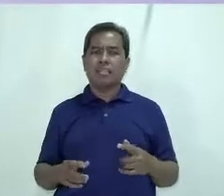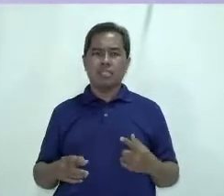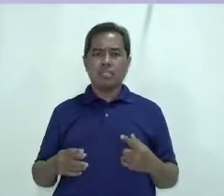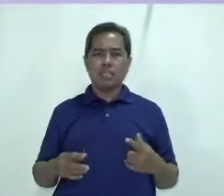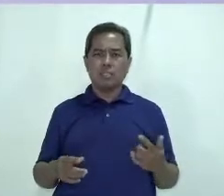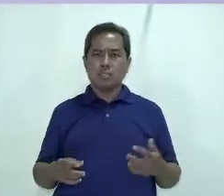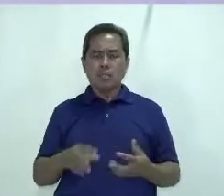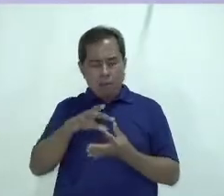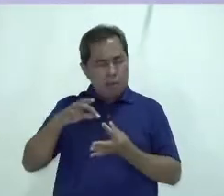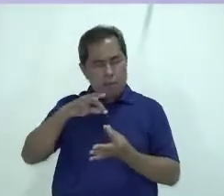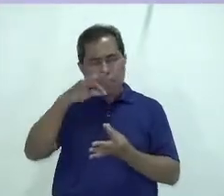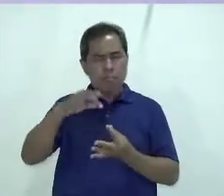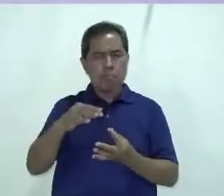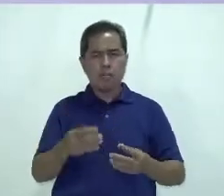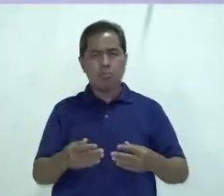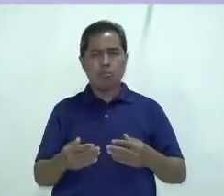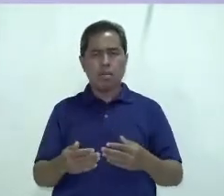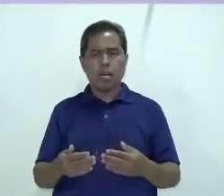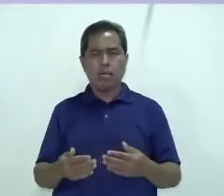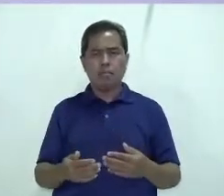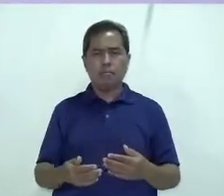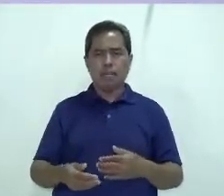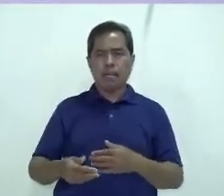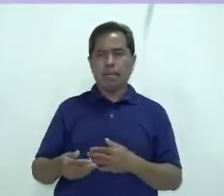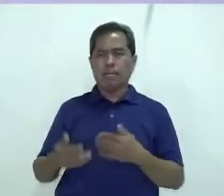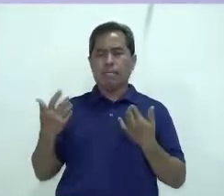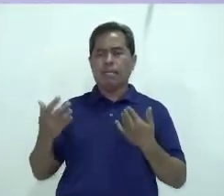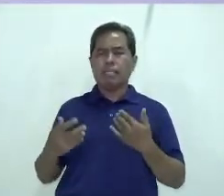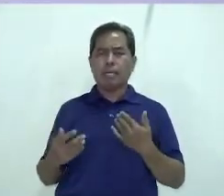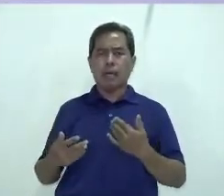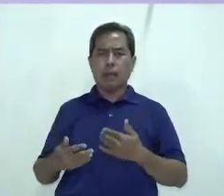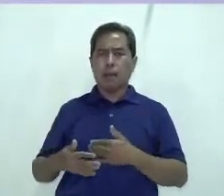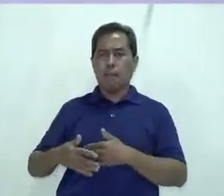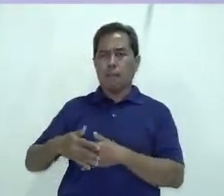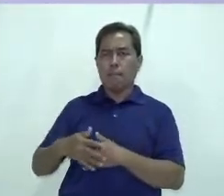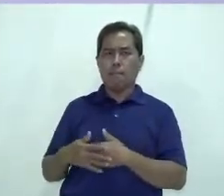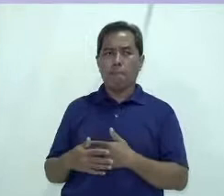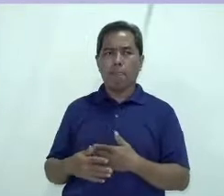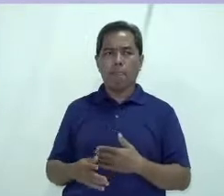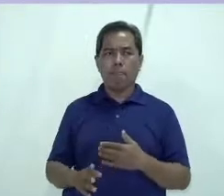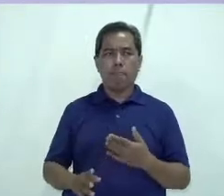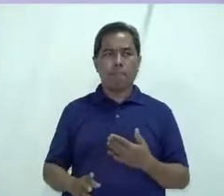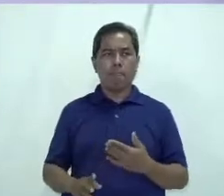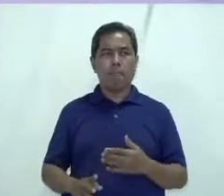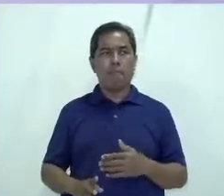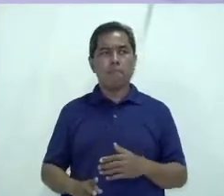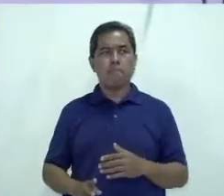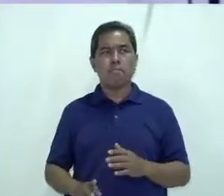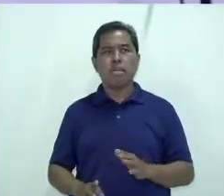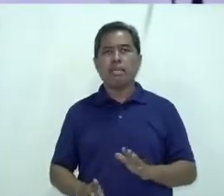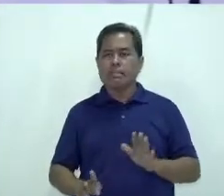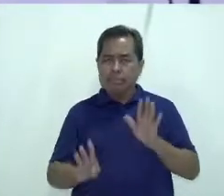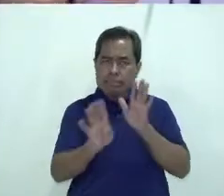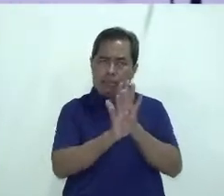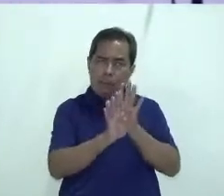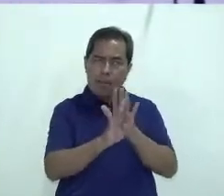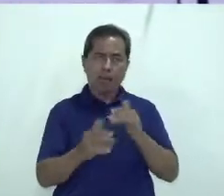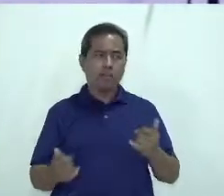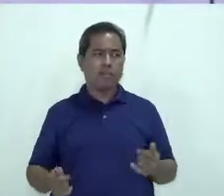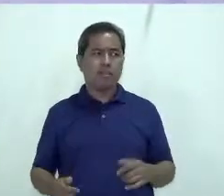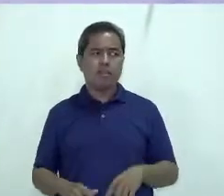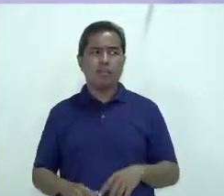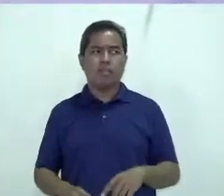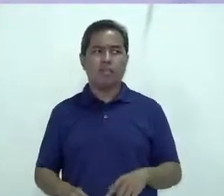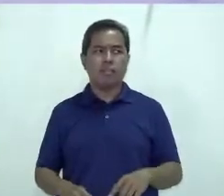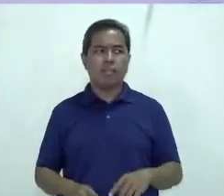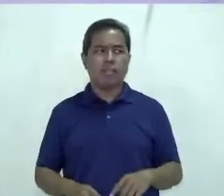it. There is always a spirit behind it, whether it is God's spirit or an evil spirit that's been sent by the